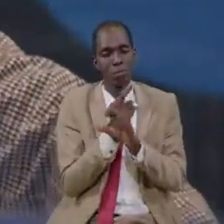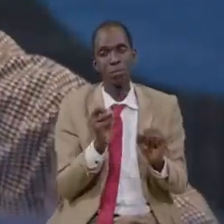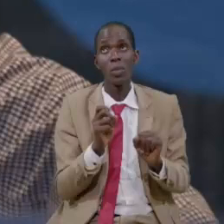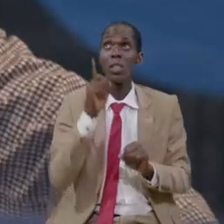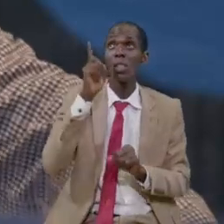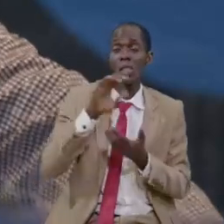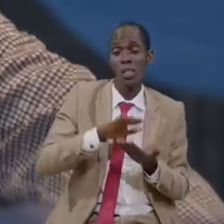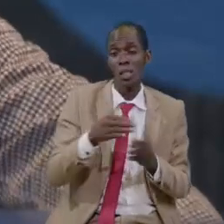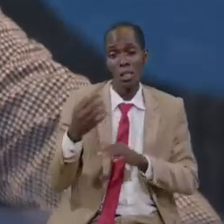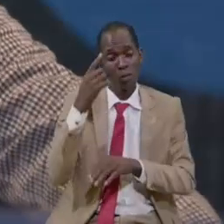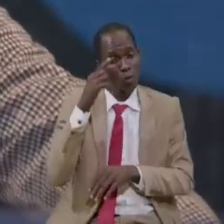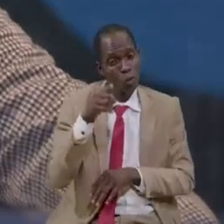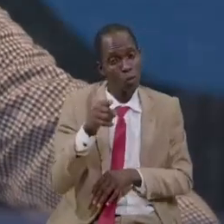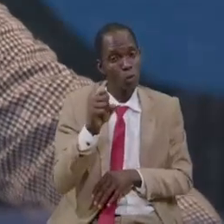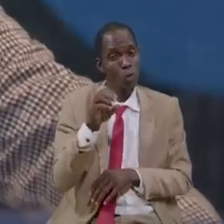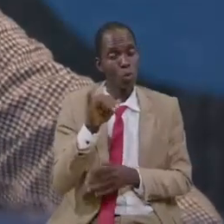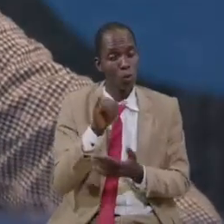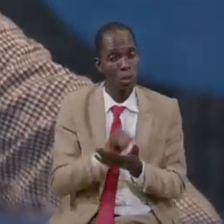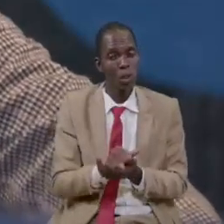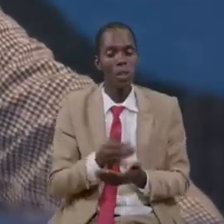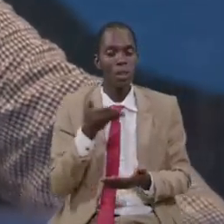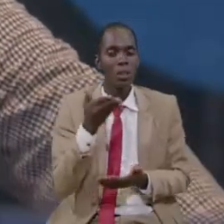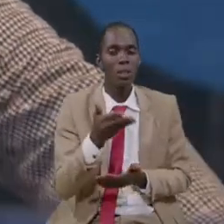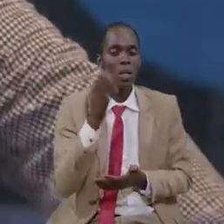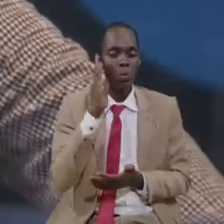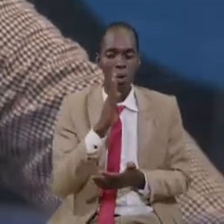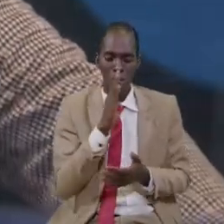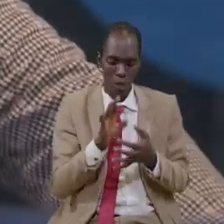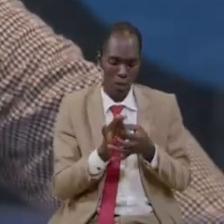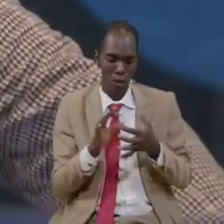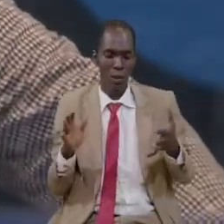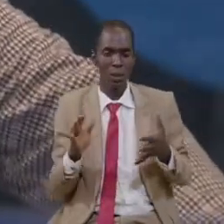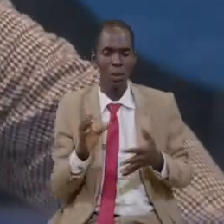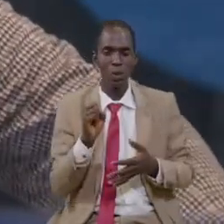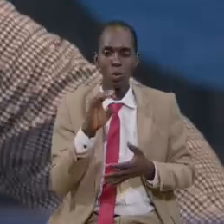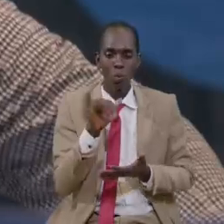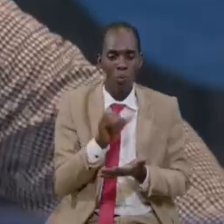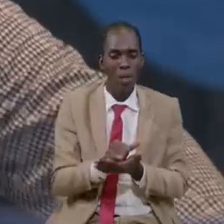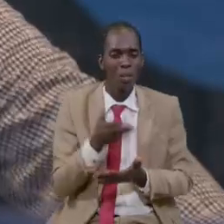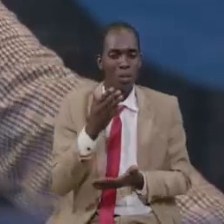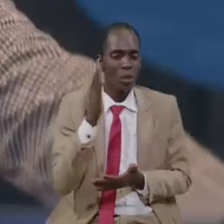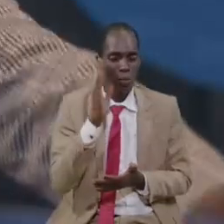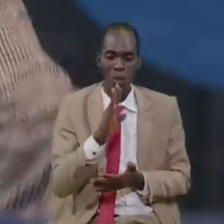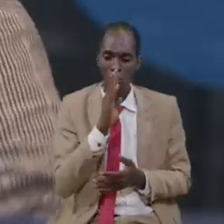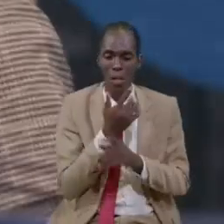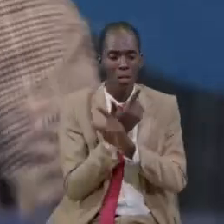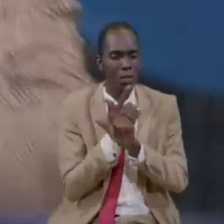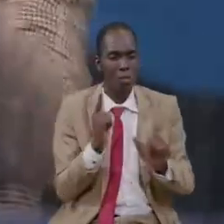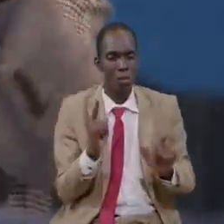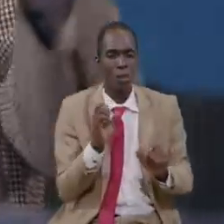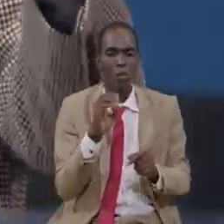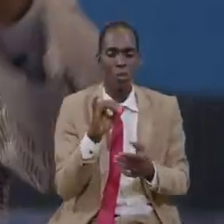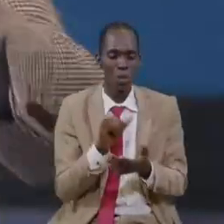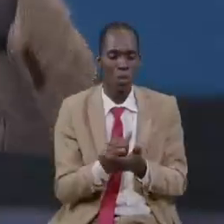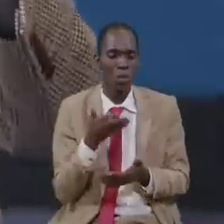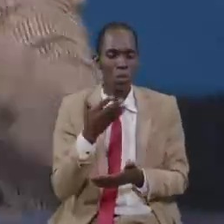that there be release, so that there be liberation, so that there be deliverance. And